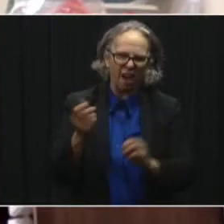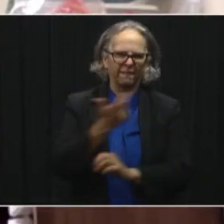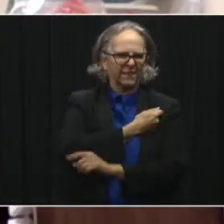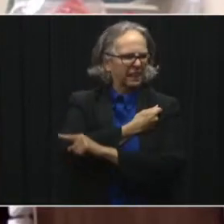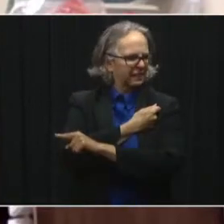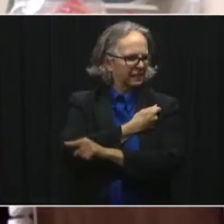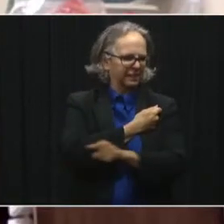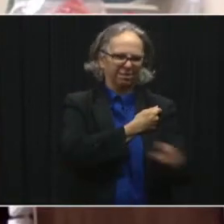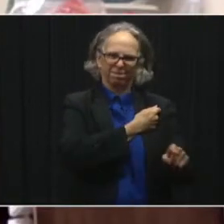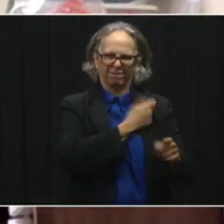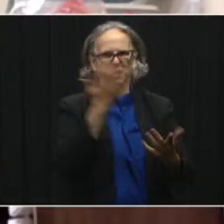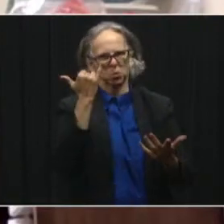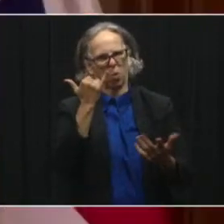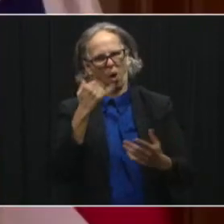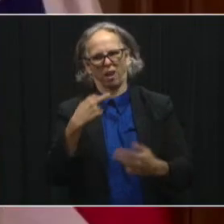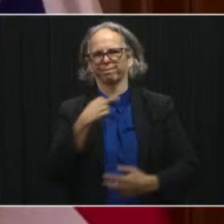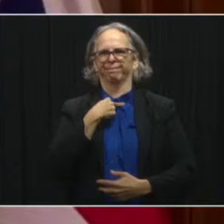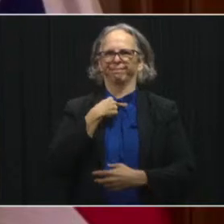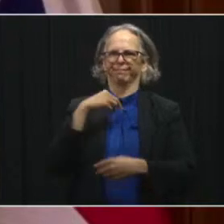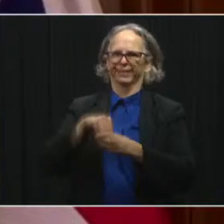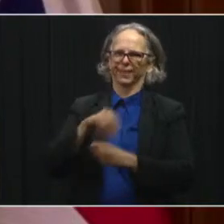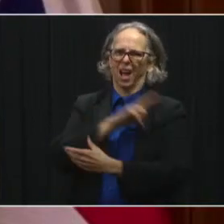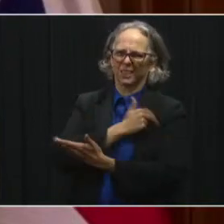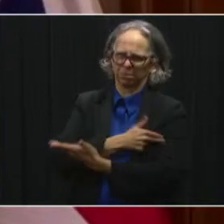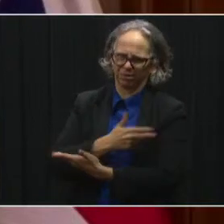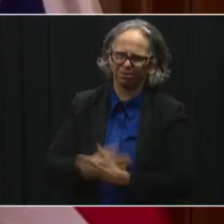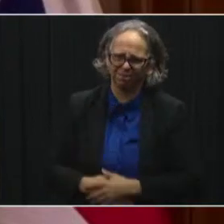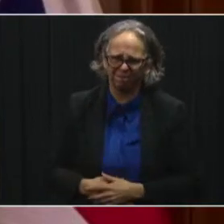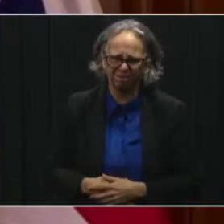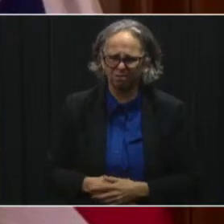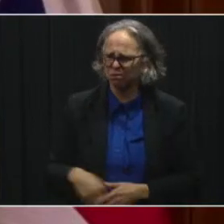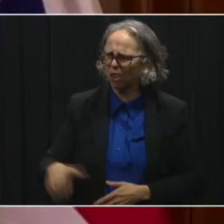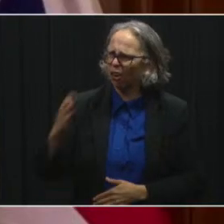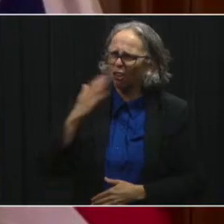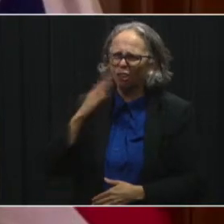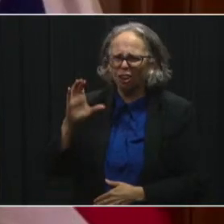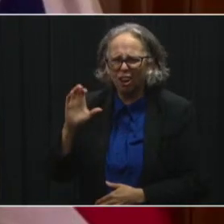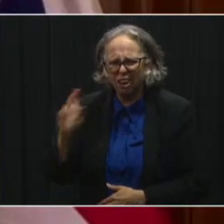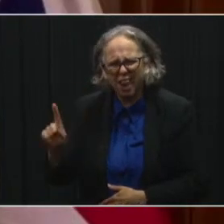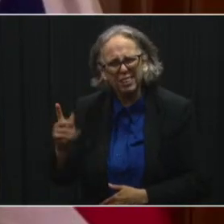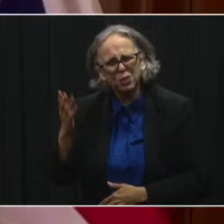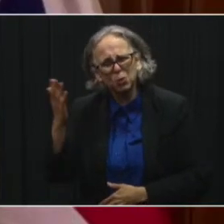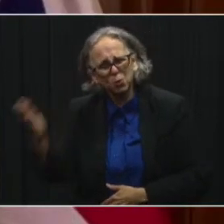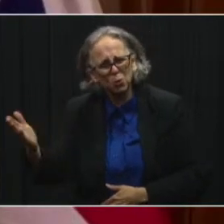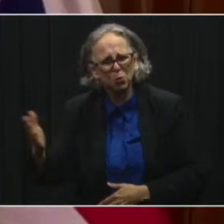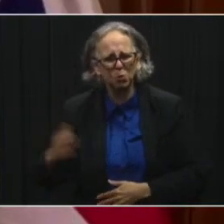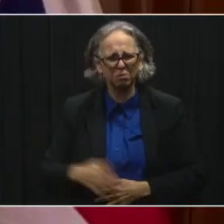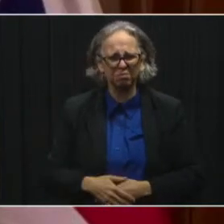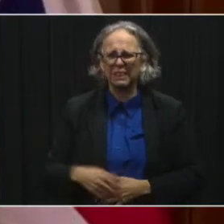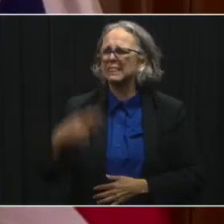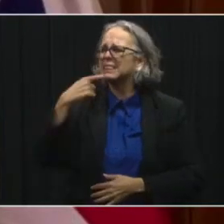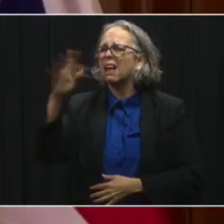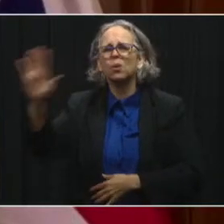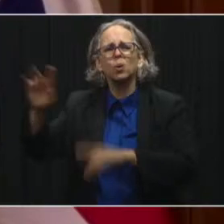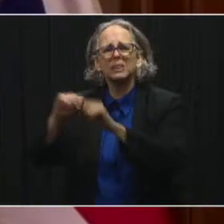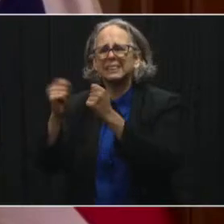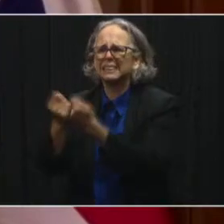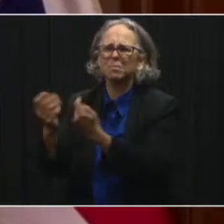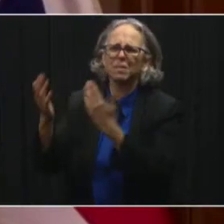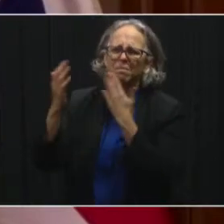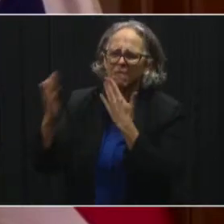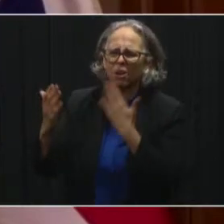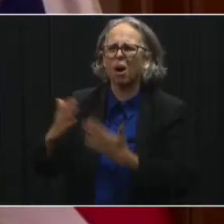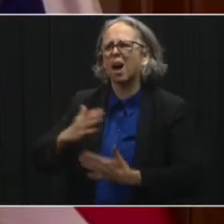Okay. Well, good luck to you and everyone at the hospital. We appreciate your good work, and it's